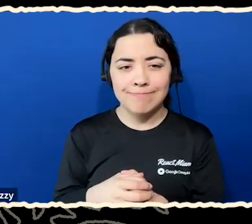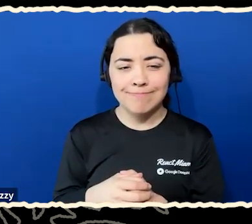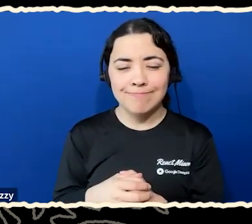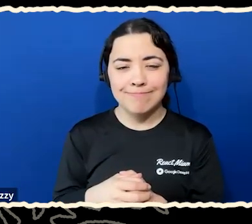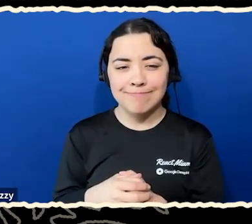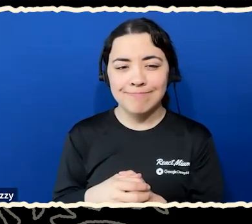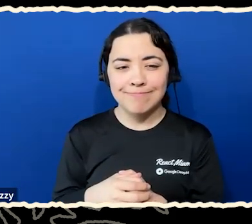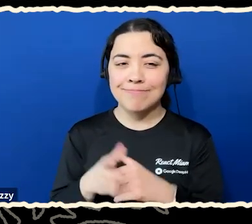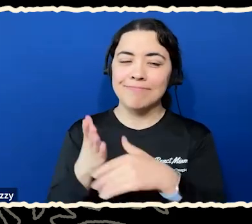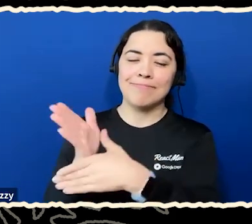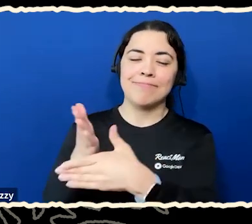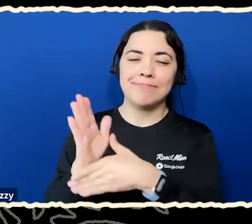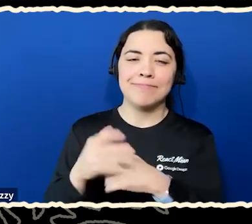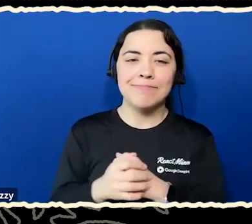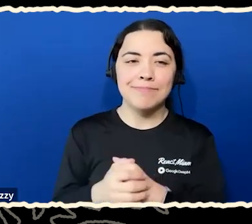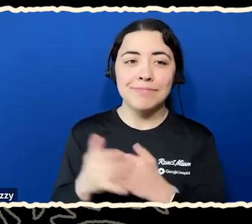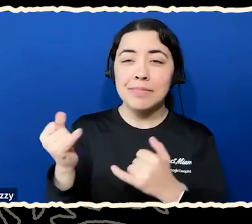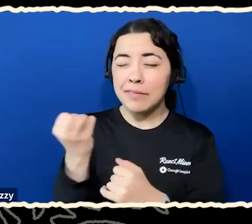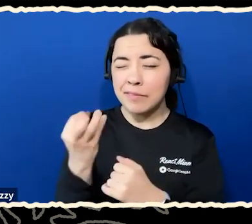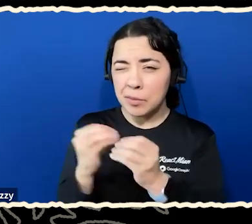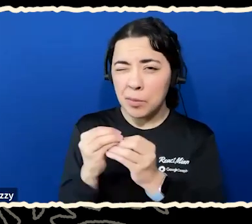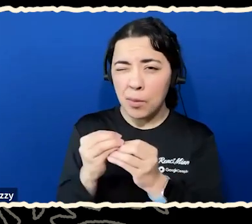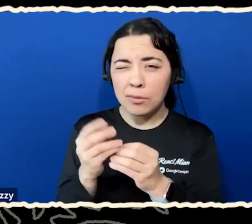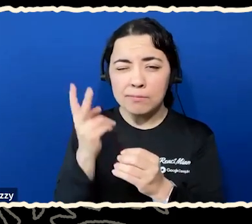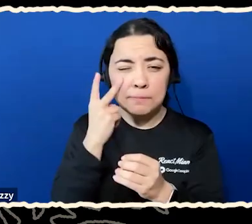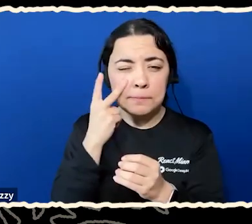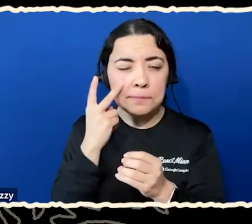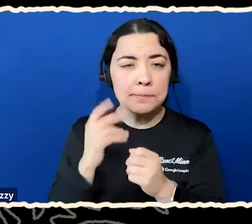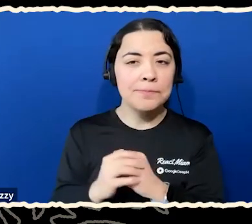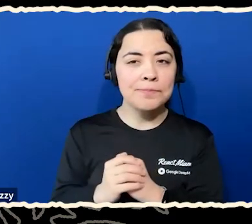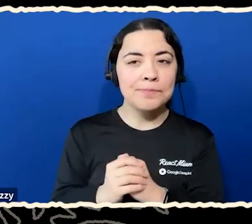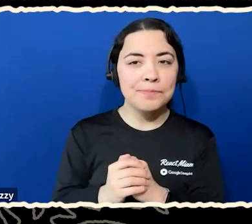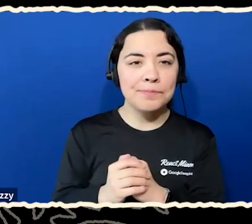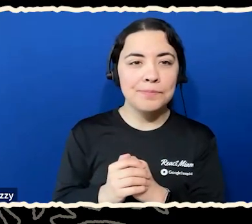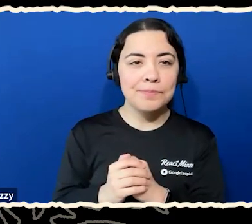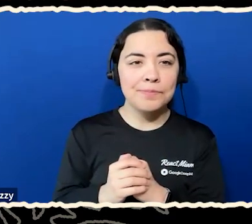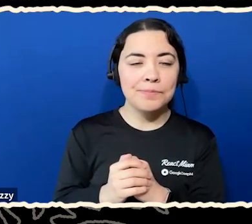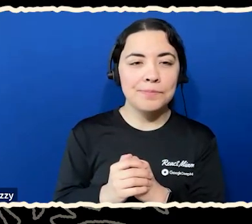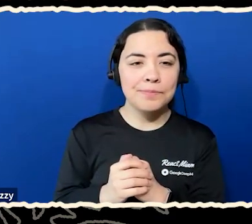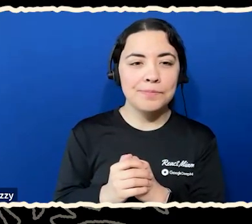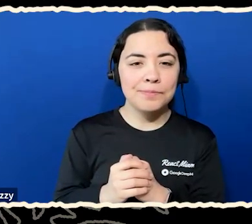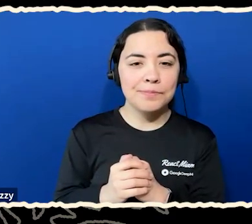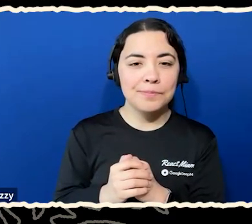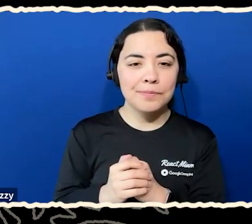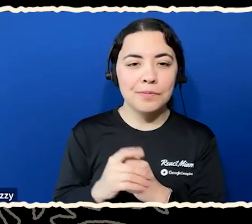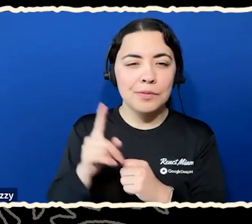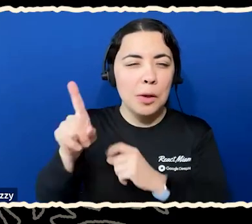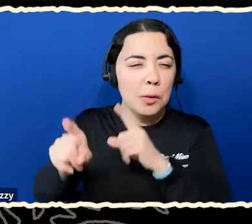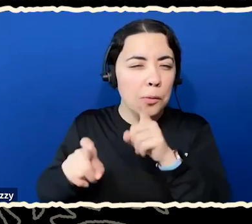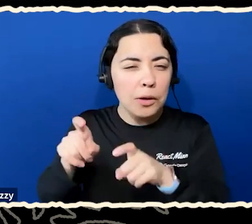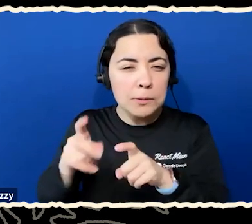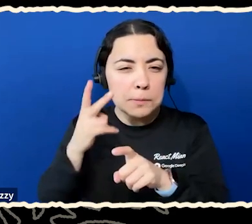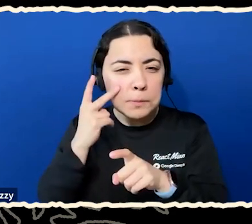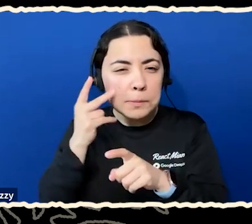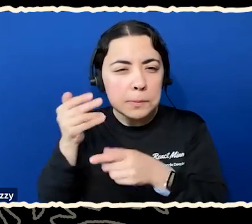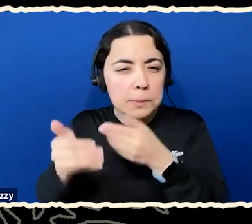All right, we're going to do a few more optimistic updates here. So let's work on the questions. We didn't actually see them that much yet.